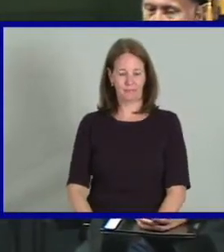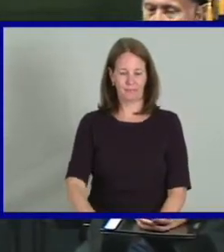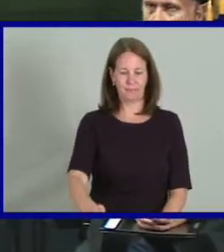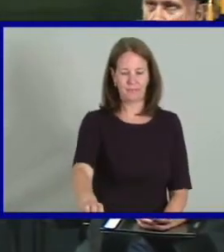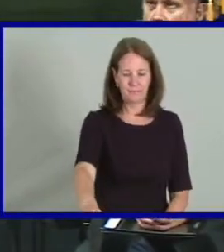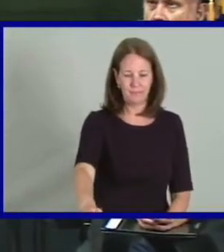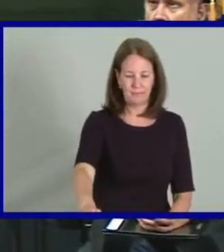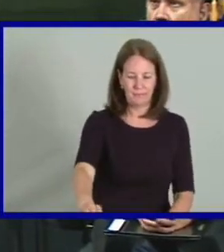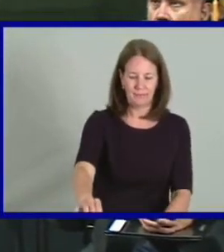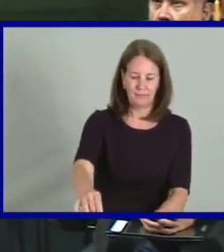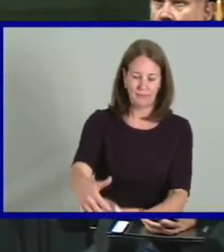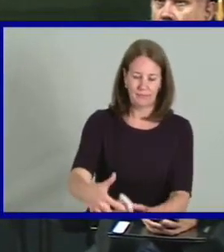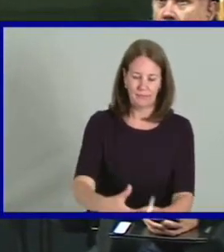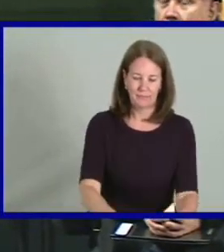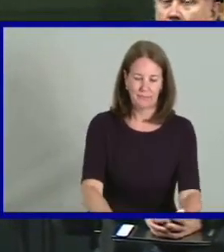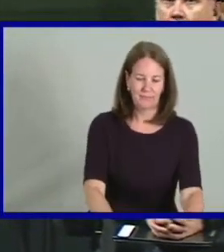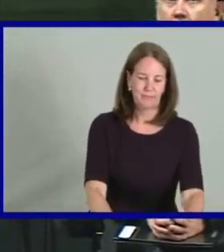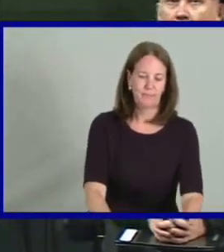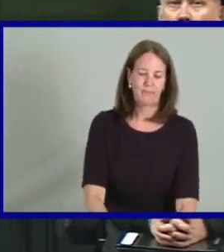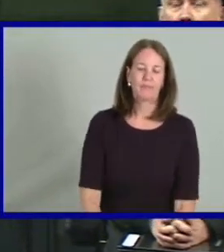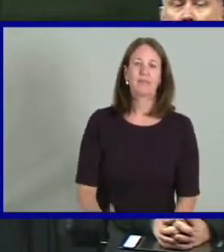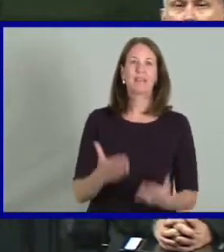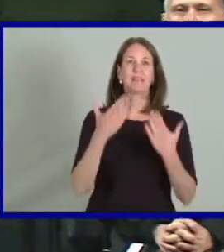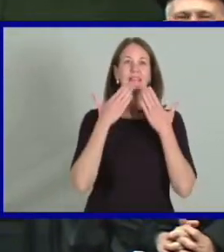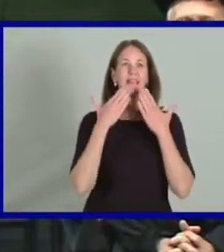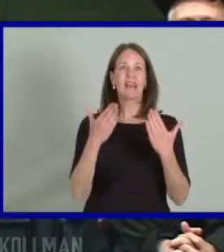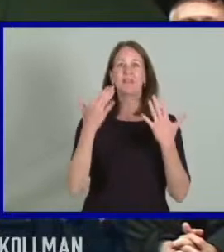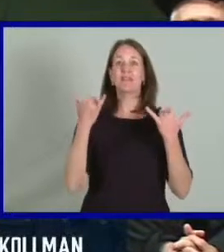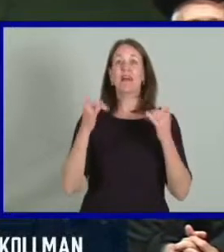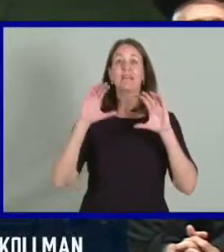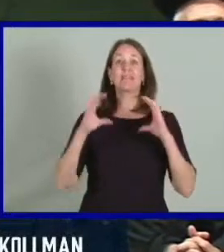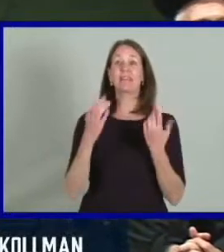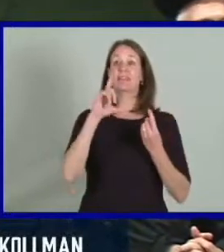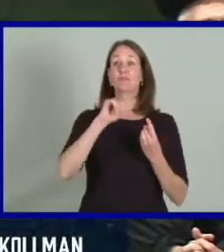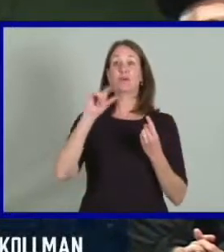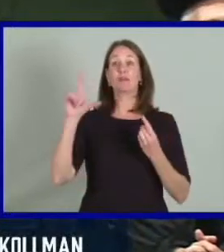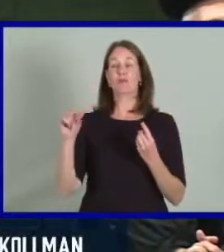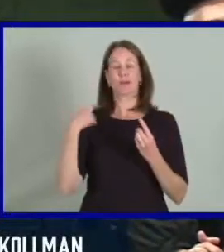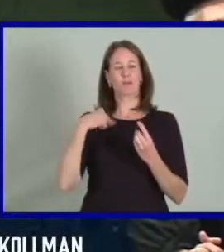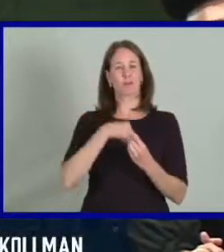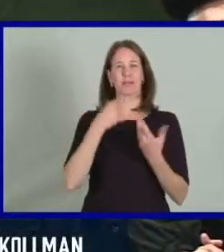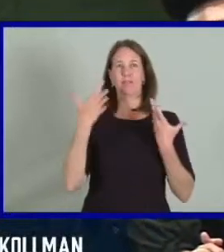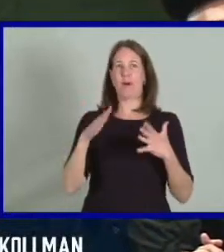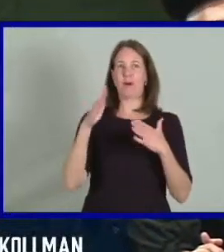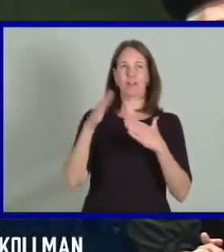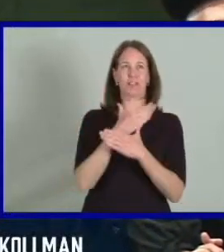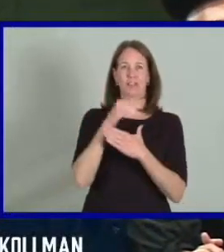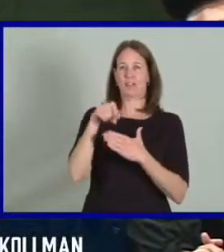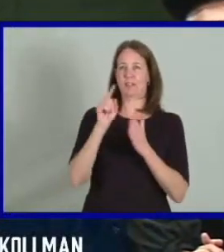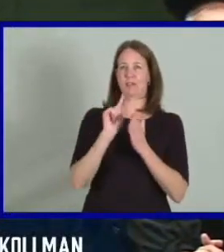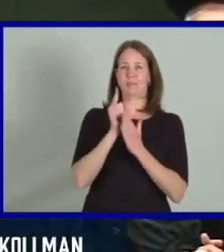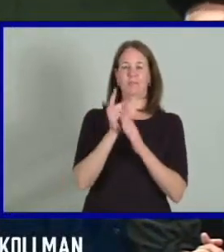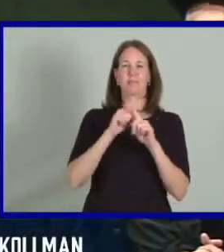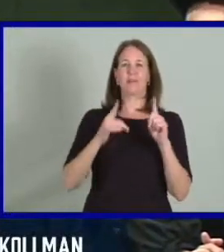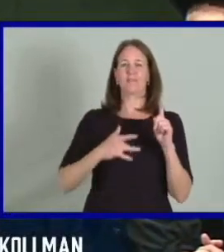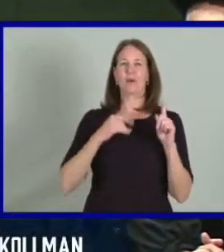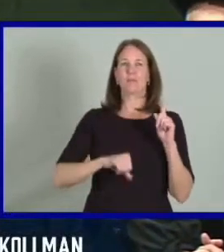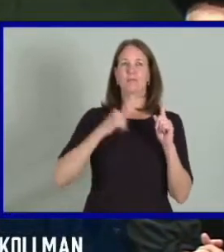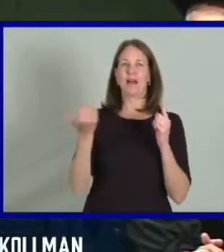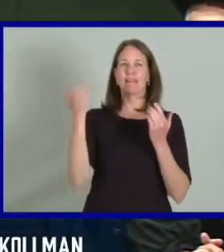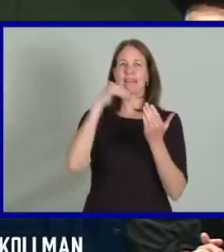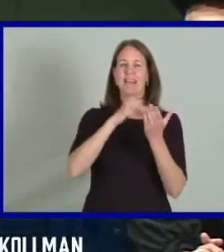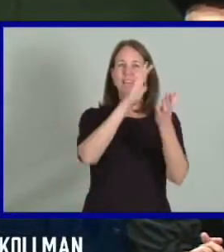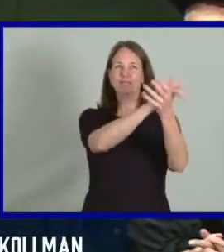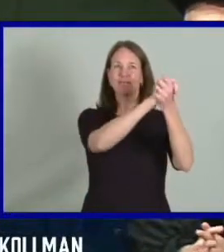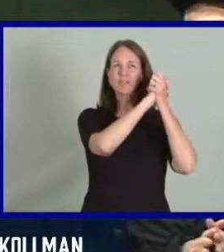Thank you, President Miller. Class of 2020, we have shared this once before, and we are proud to do so again.